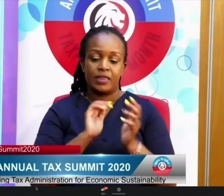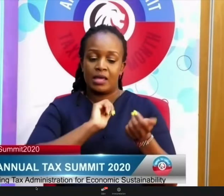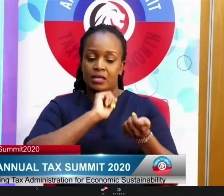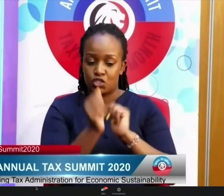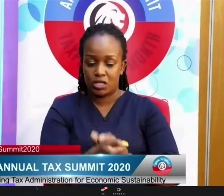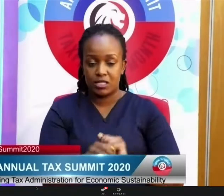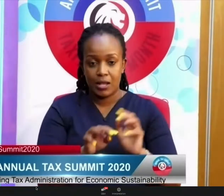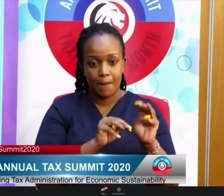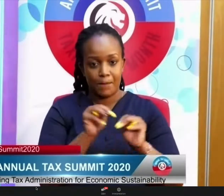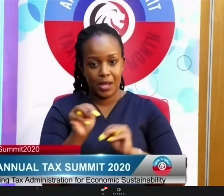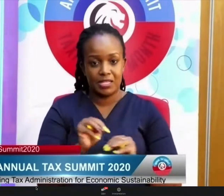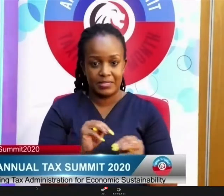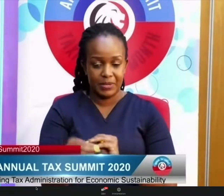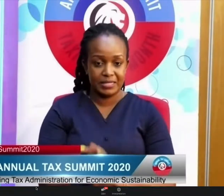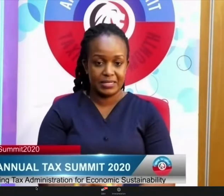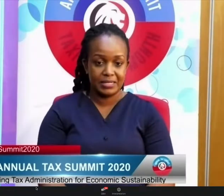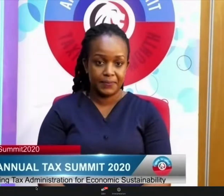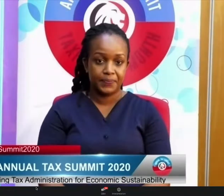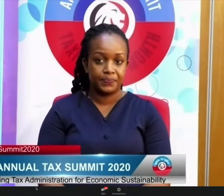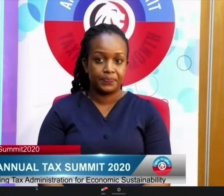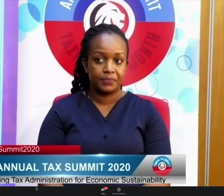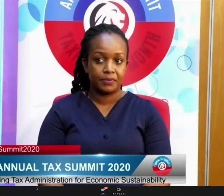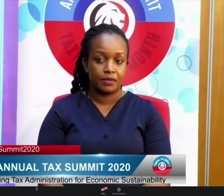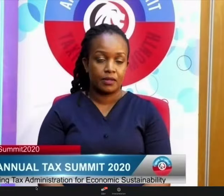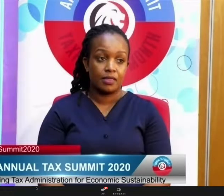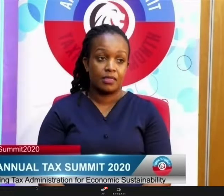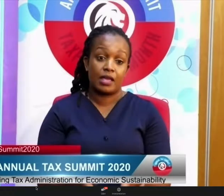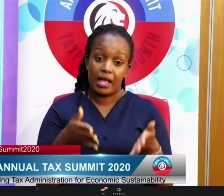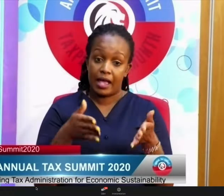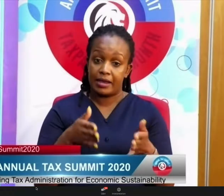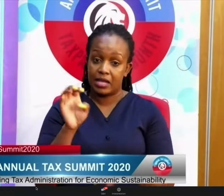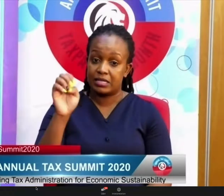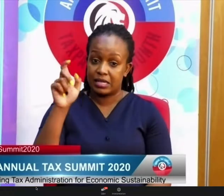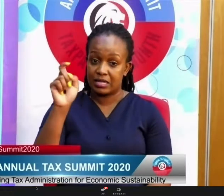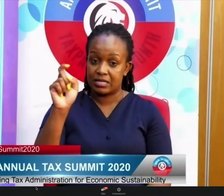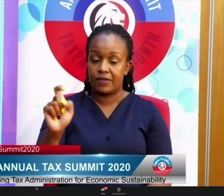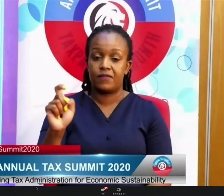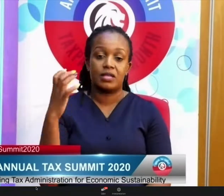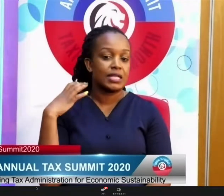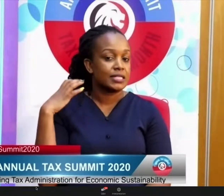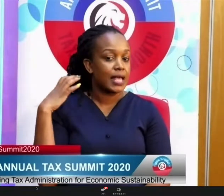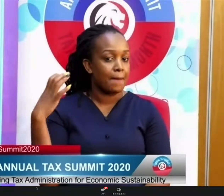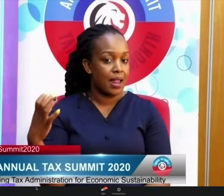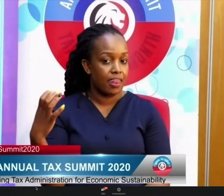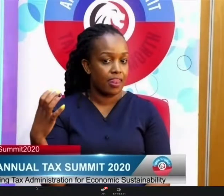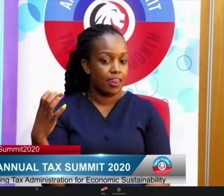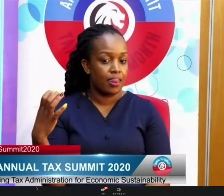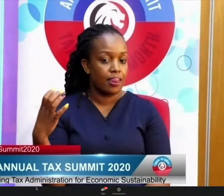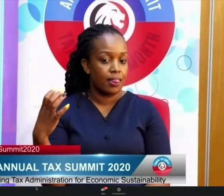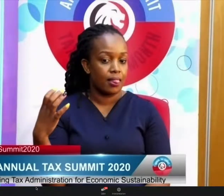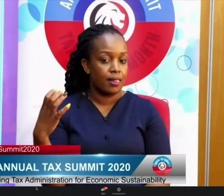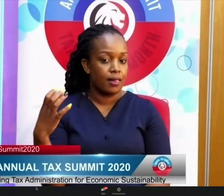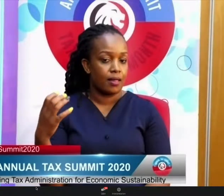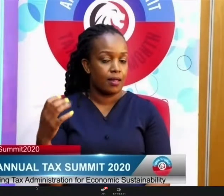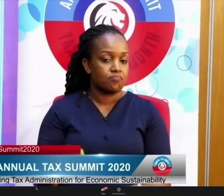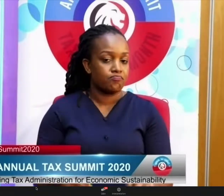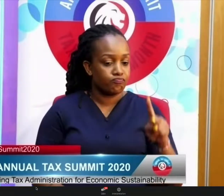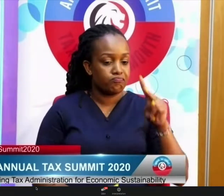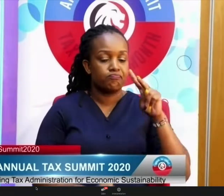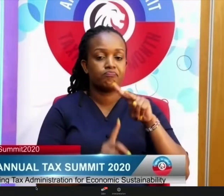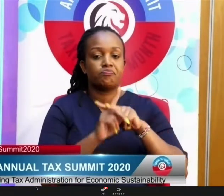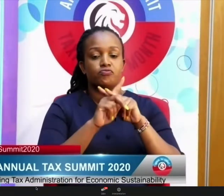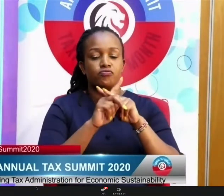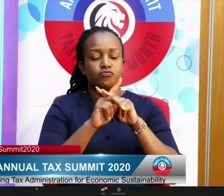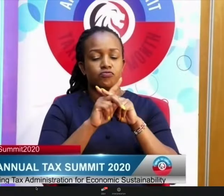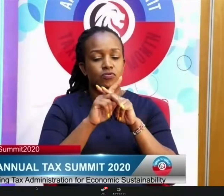The current executive chairman came on board towards the end of 2019,